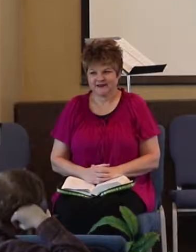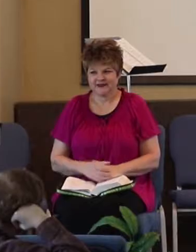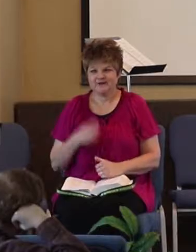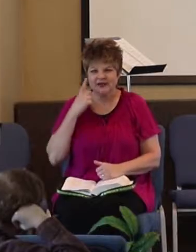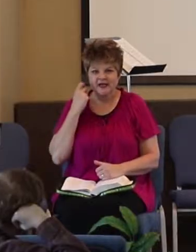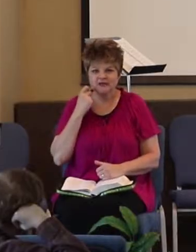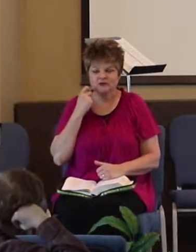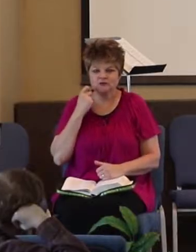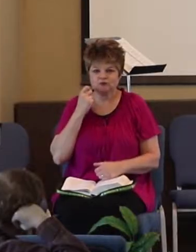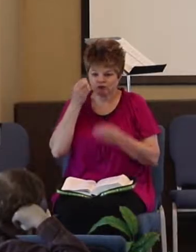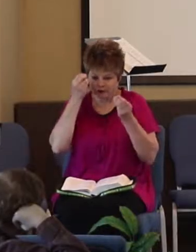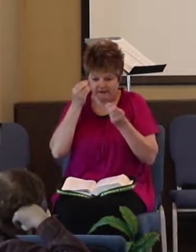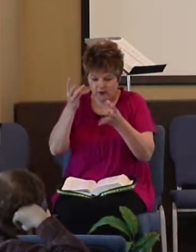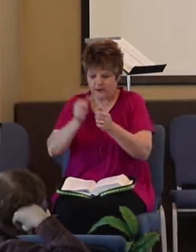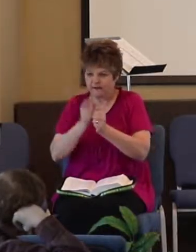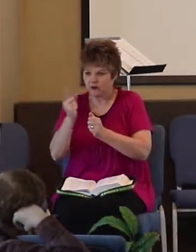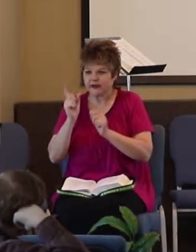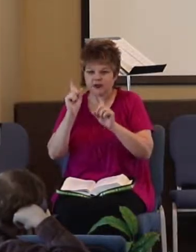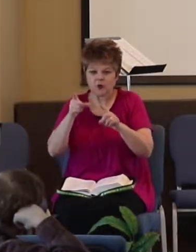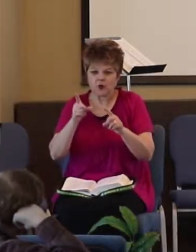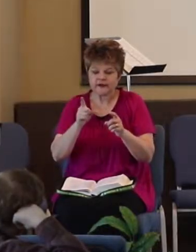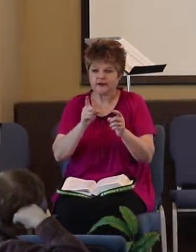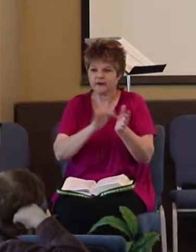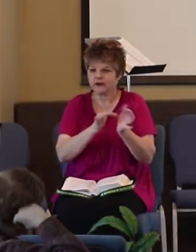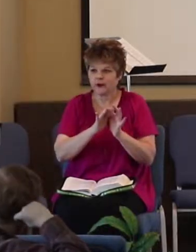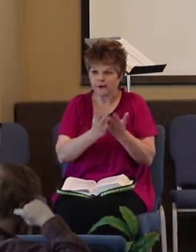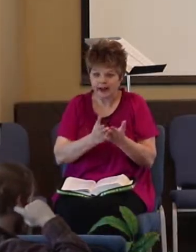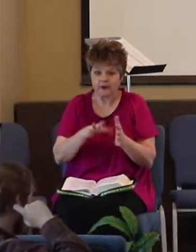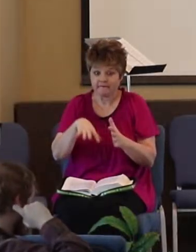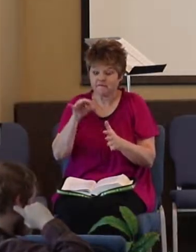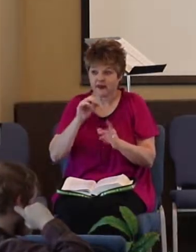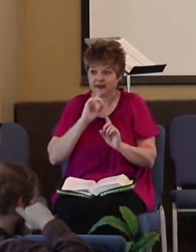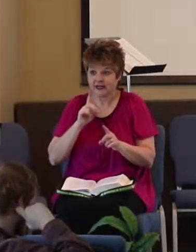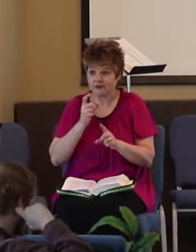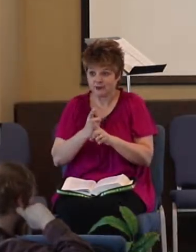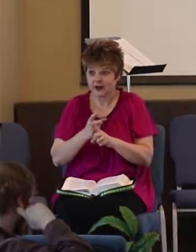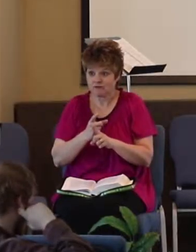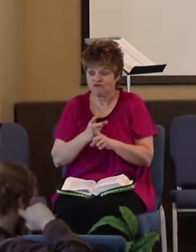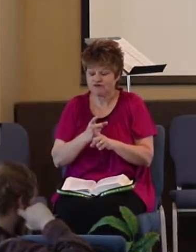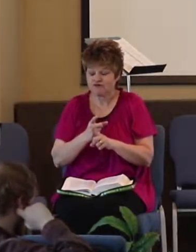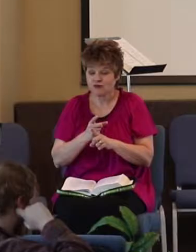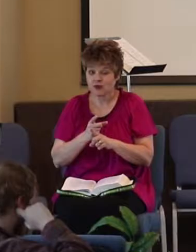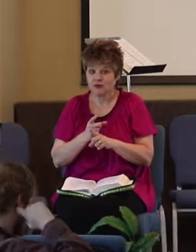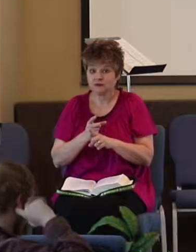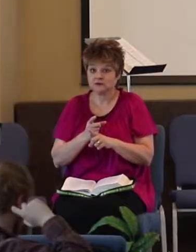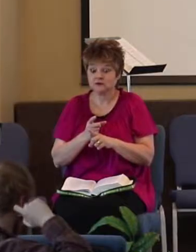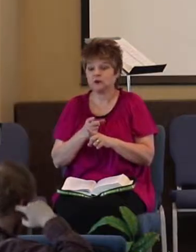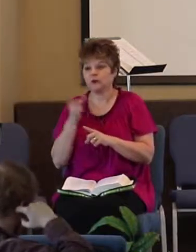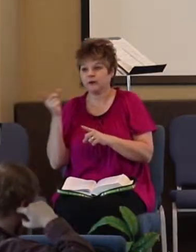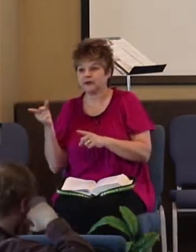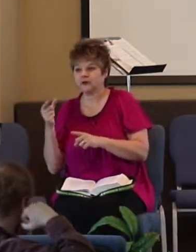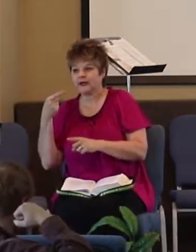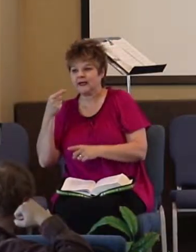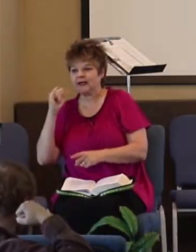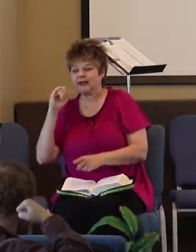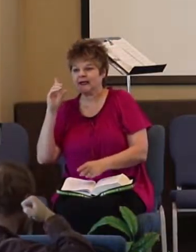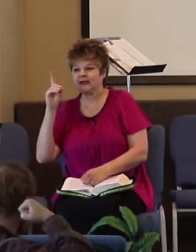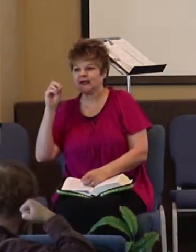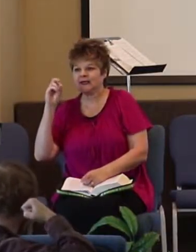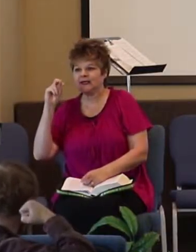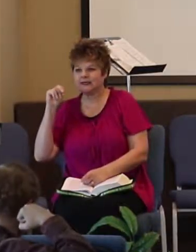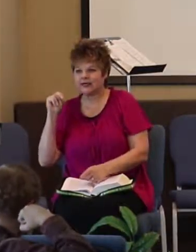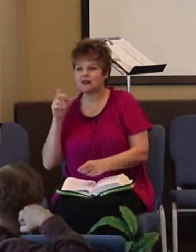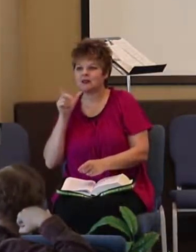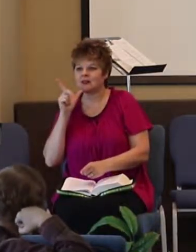Because we tell everyone to go to your Bible and find the answers, right? We were at a Gideon luncheon yesterday, and I love the